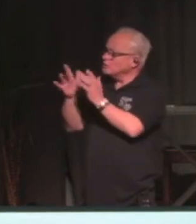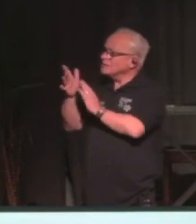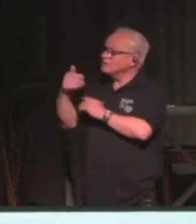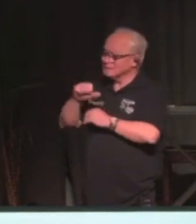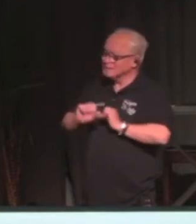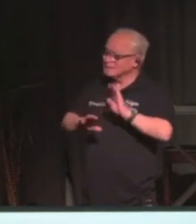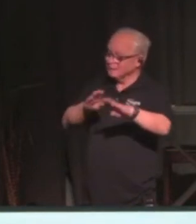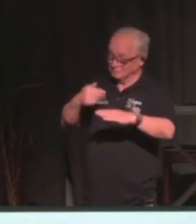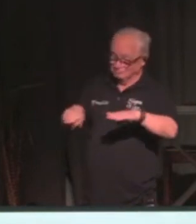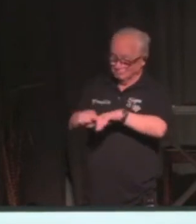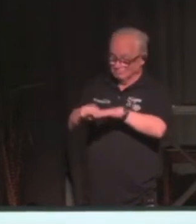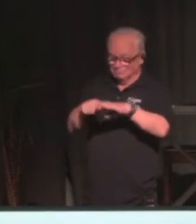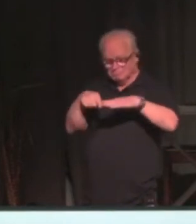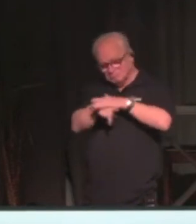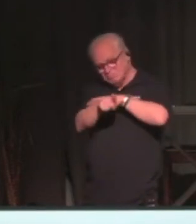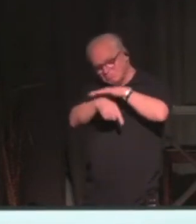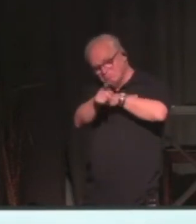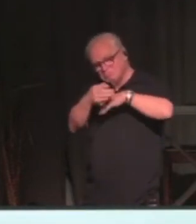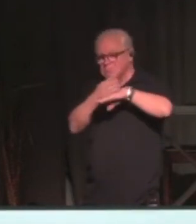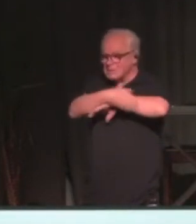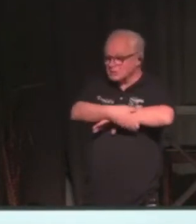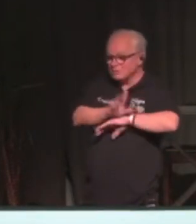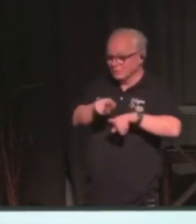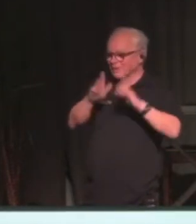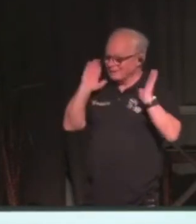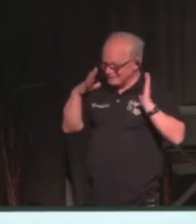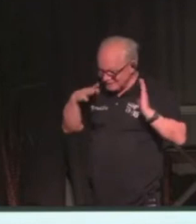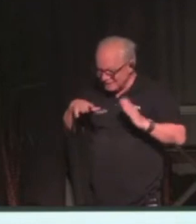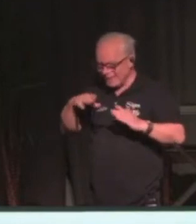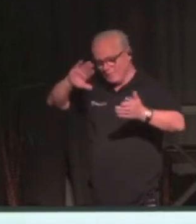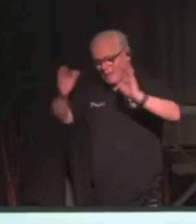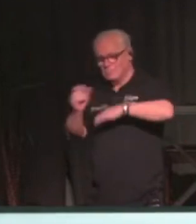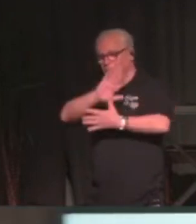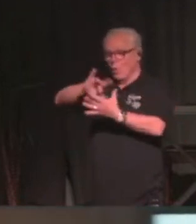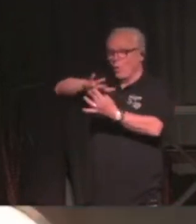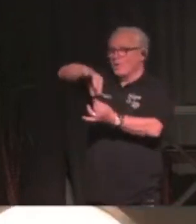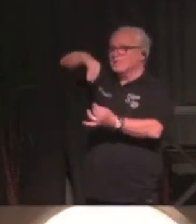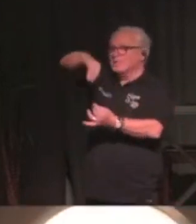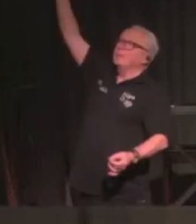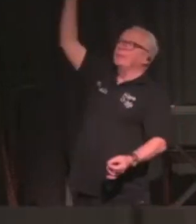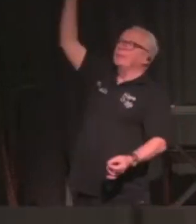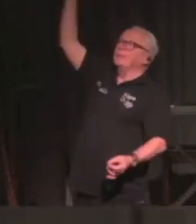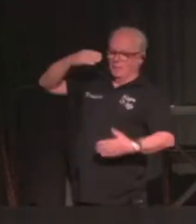power comes with the baptism of the Spirit and that encounter. The Holy Spirit is in you for your